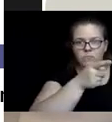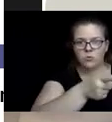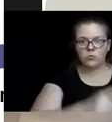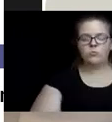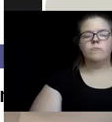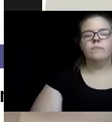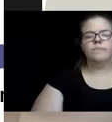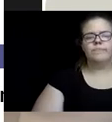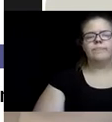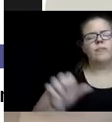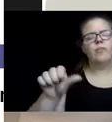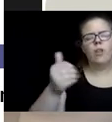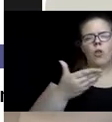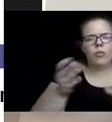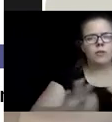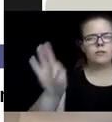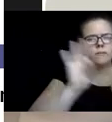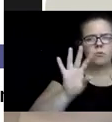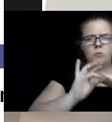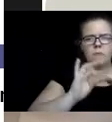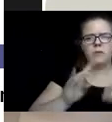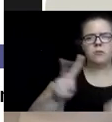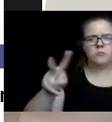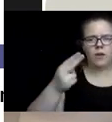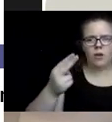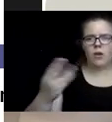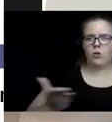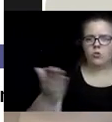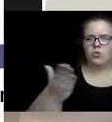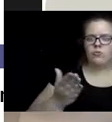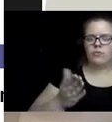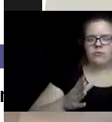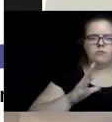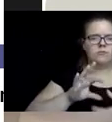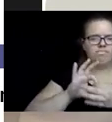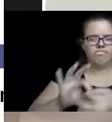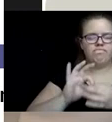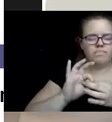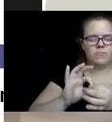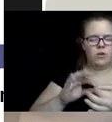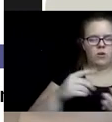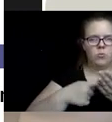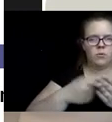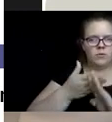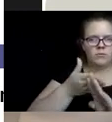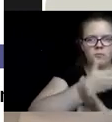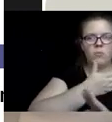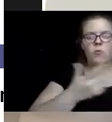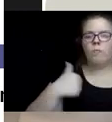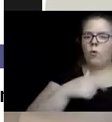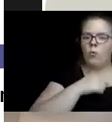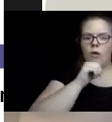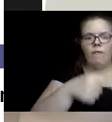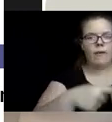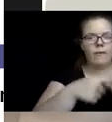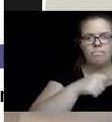that's important to state about Vera House services, and it ties in with the earlier conversation, we are not mandated